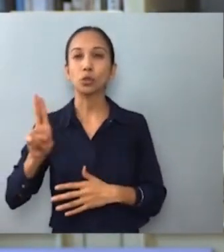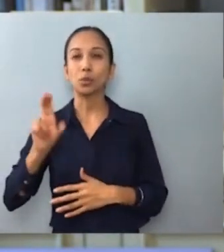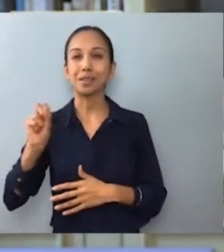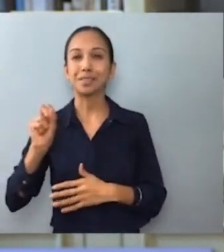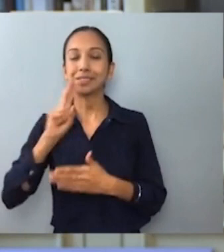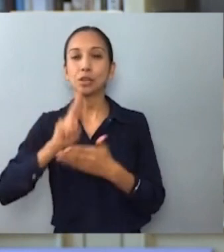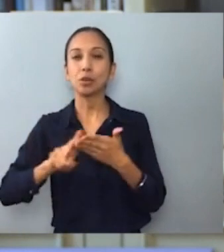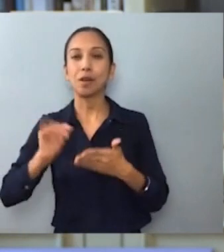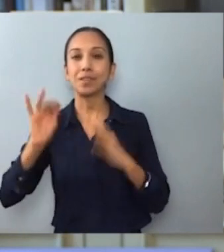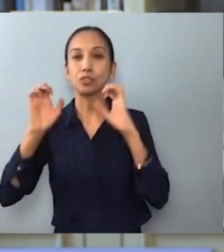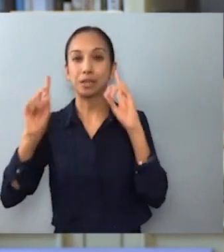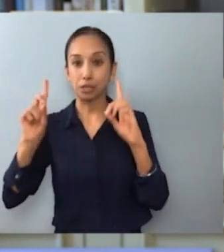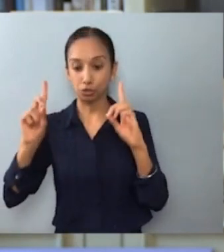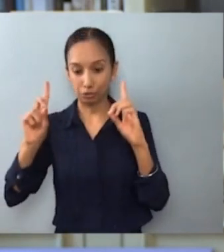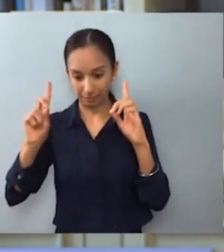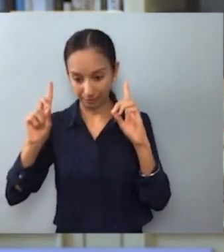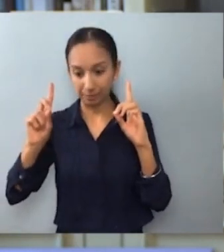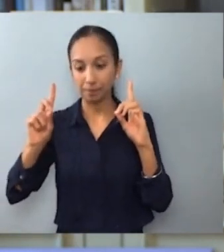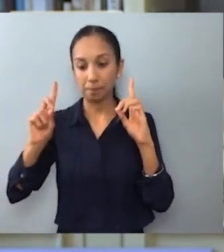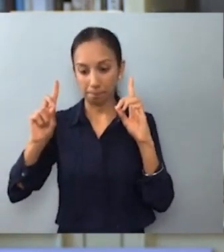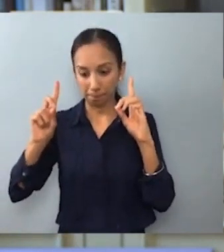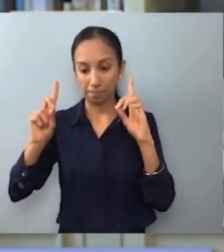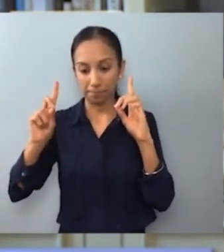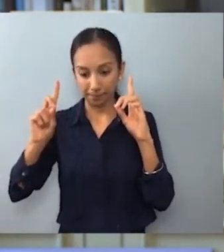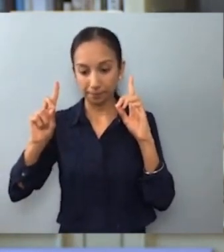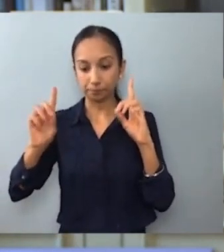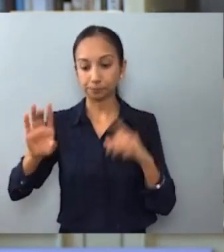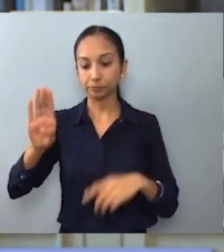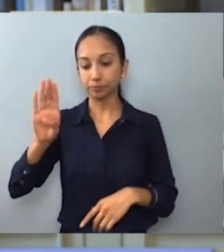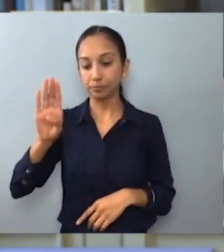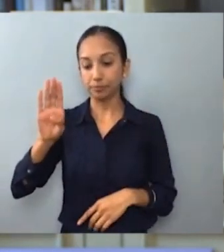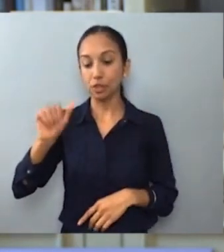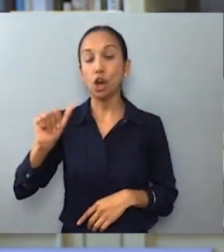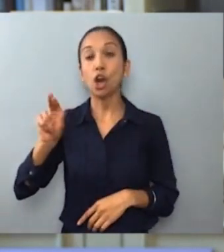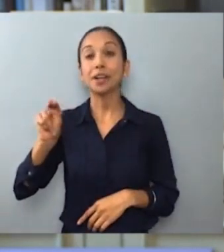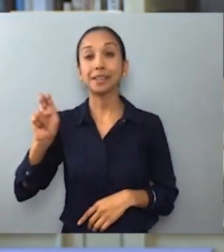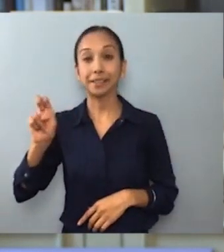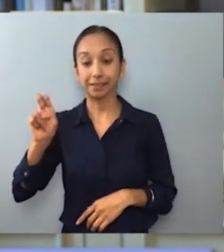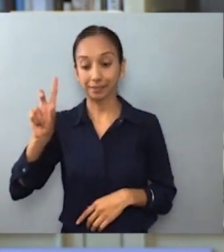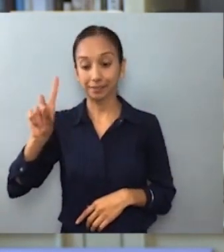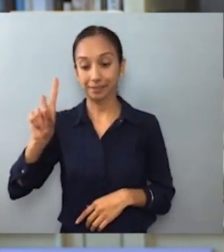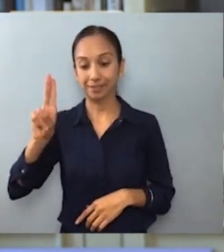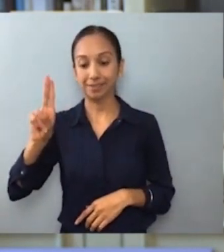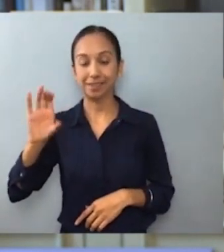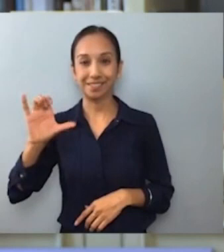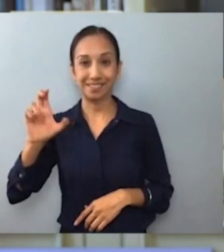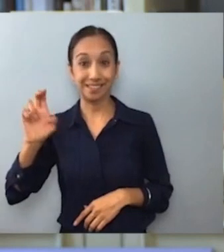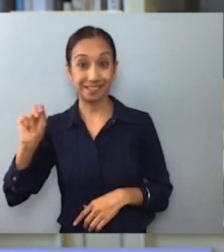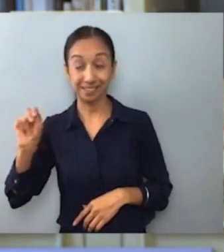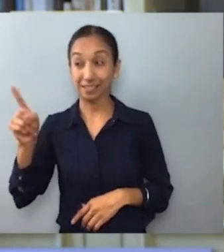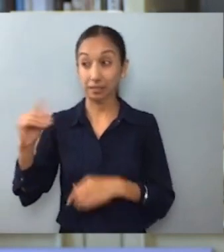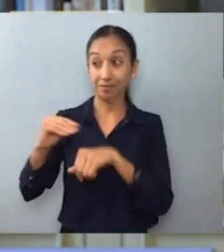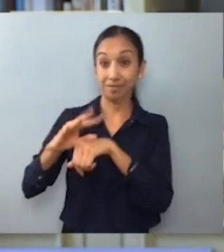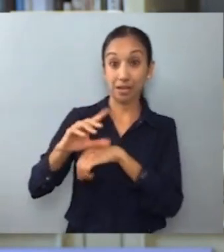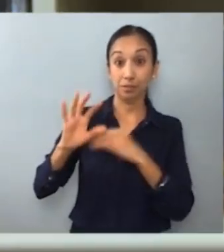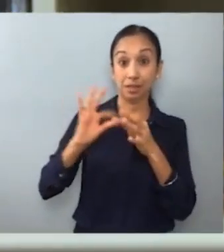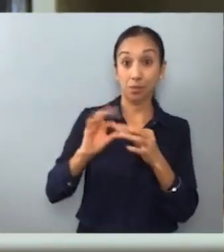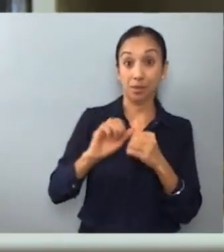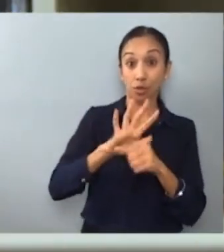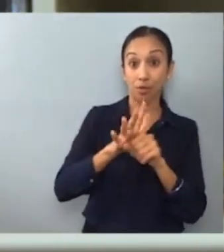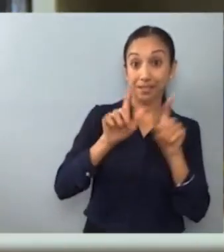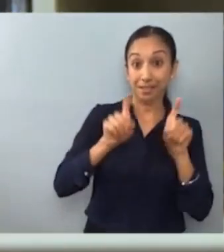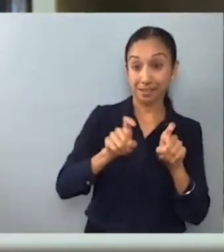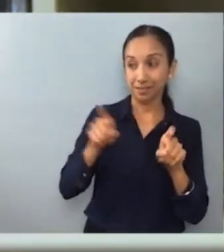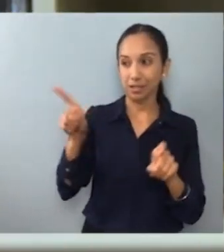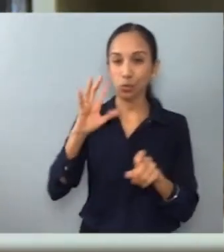Education Arnie Duncan, who's also advising Los Angeles Unified on its COVID testing program, will offer a short keynote speech. Good